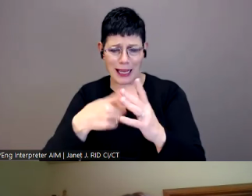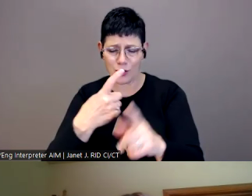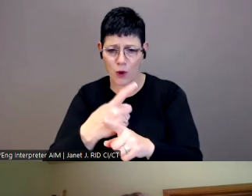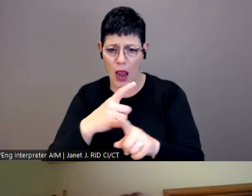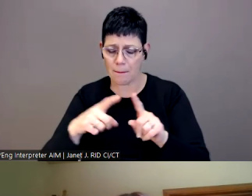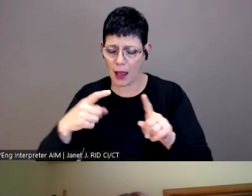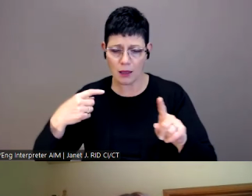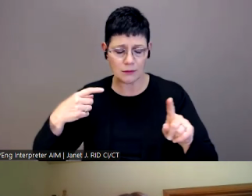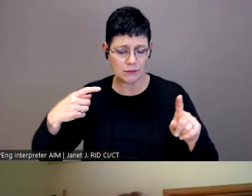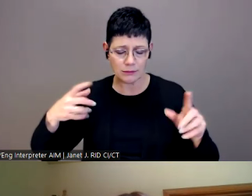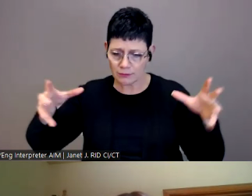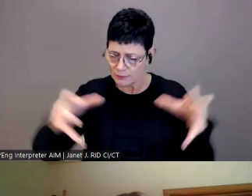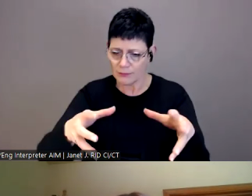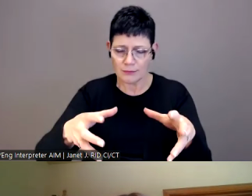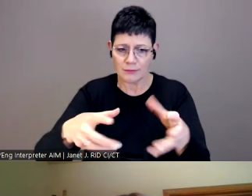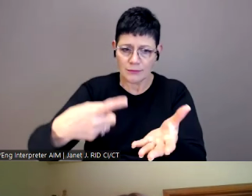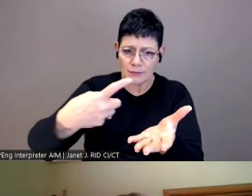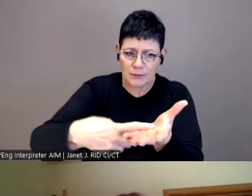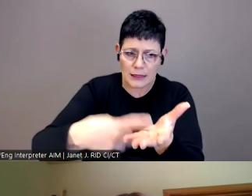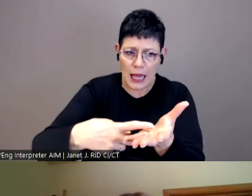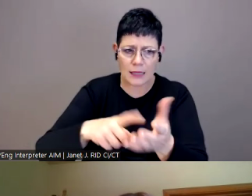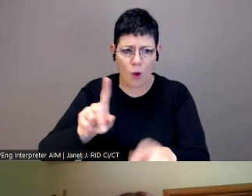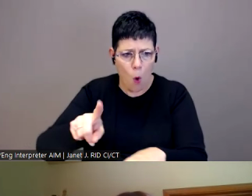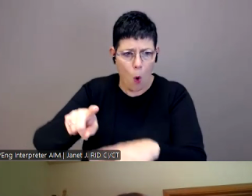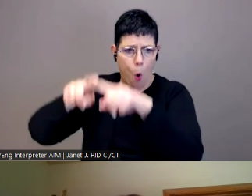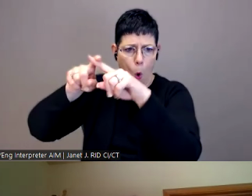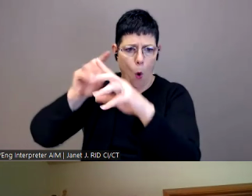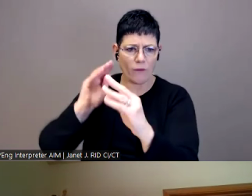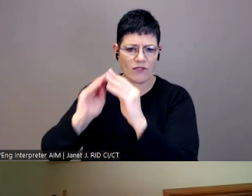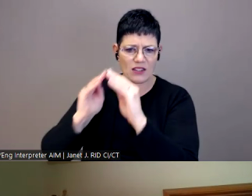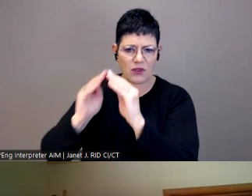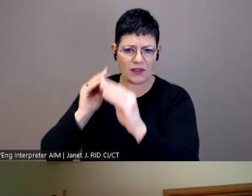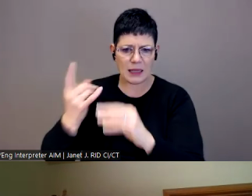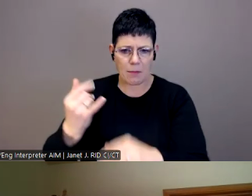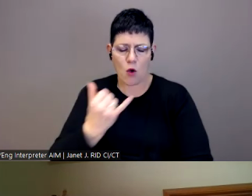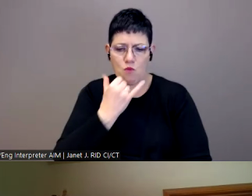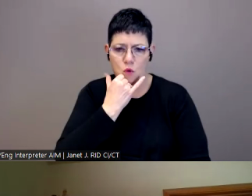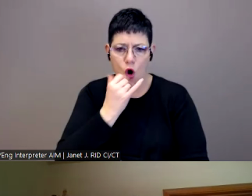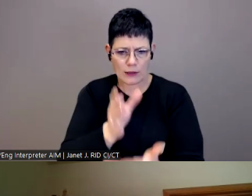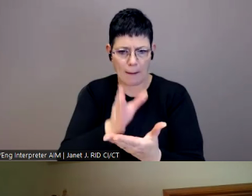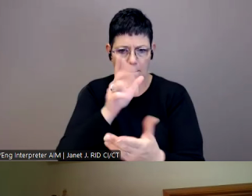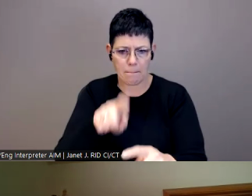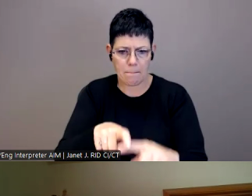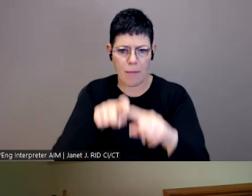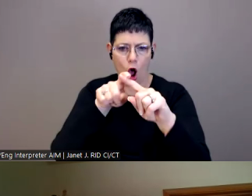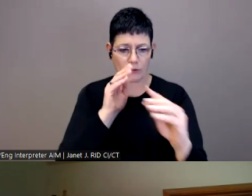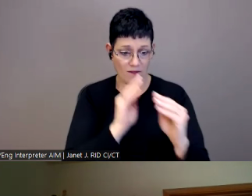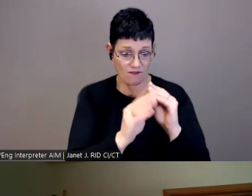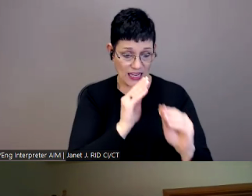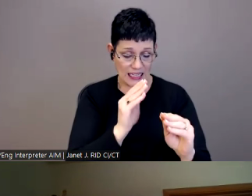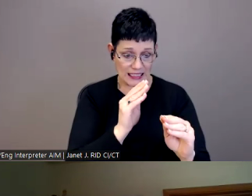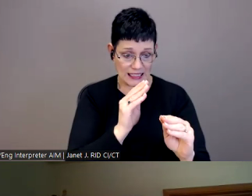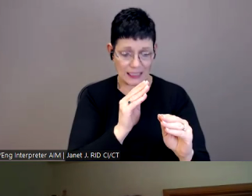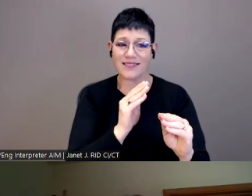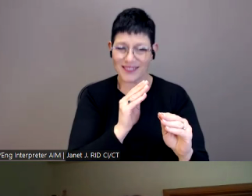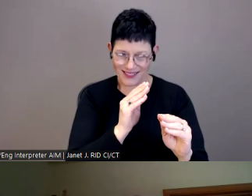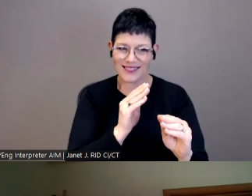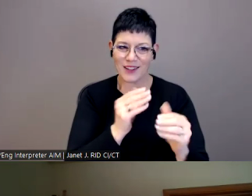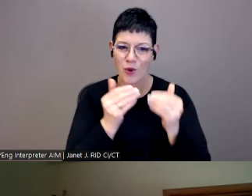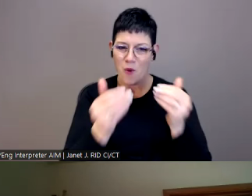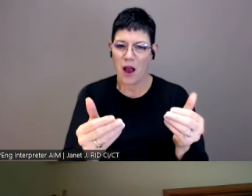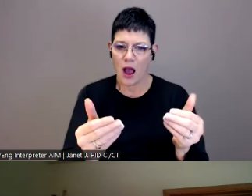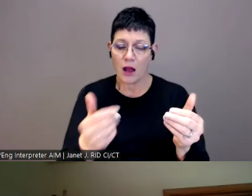jumped in and Alex said, hey, you know what? Something's wrong. Let's pause. Let's fix it. We could